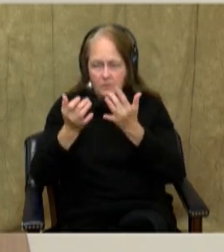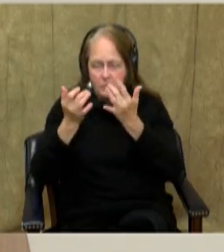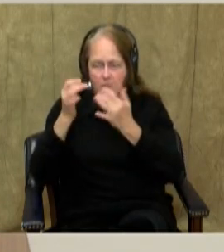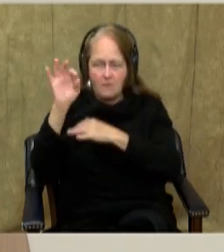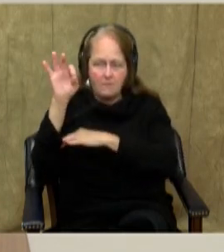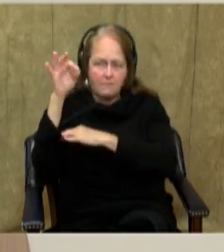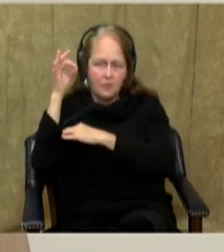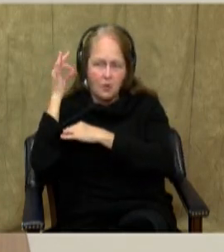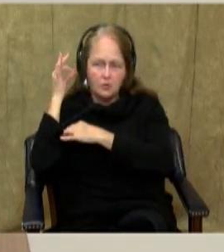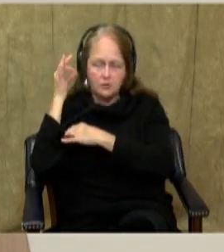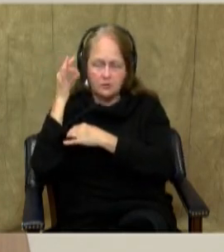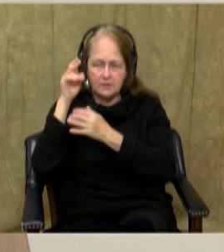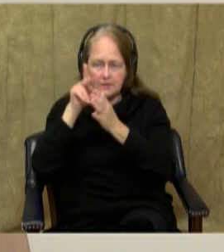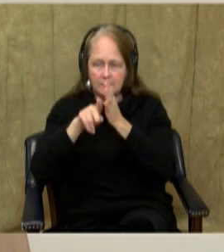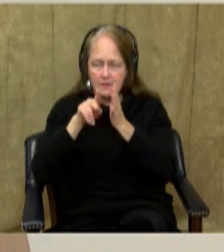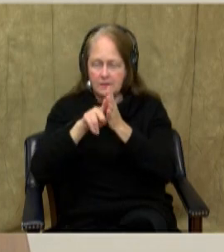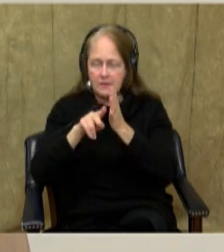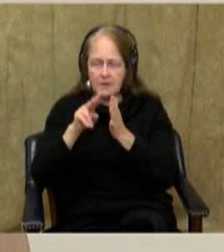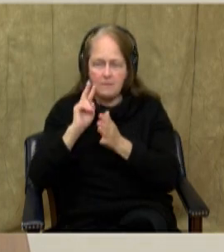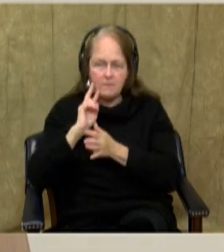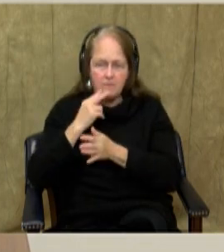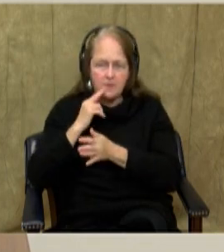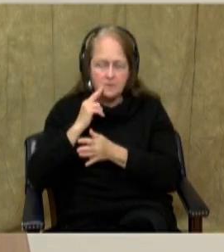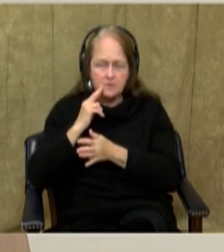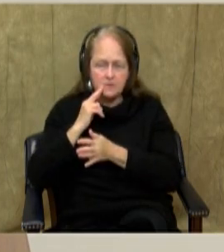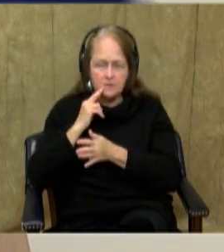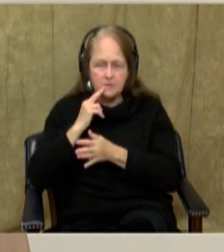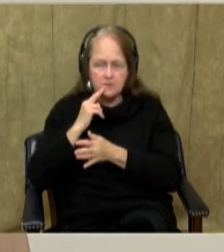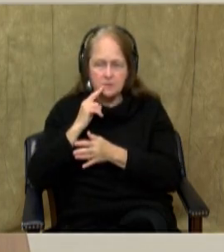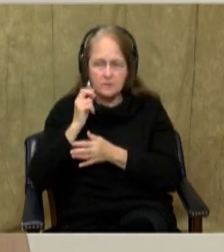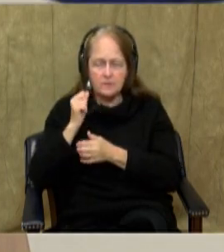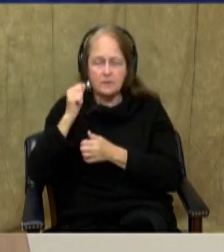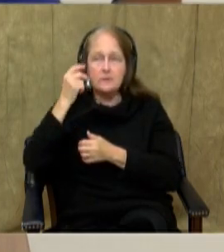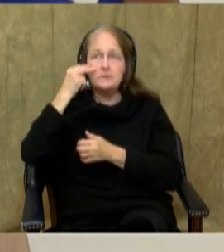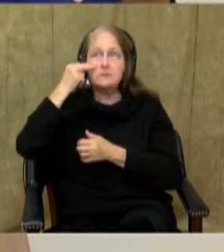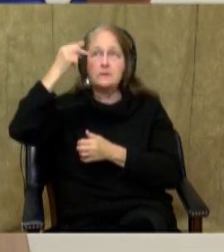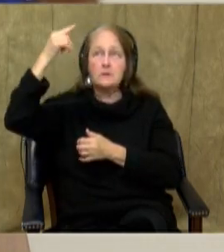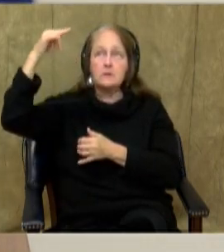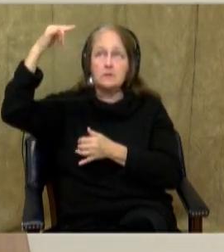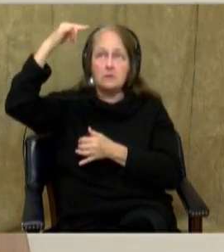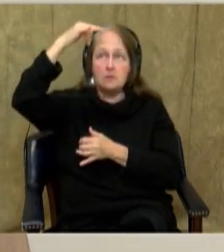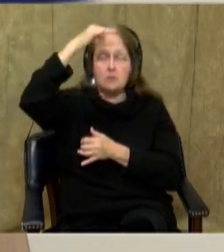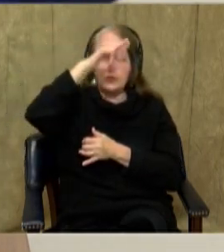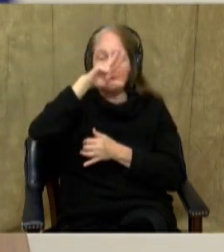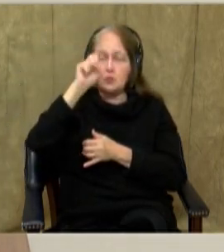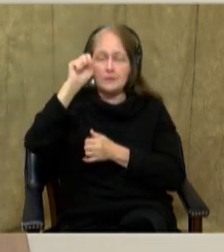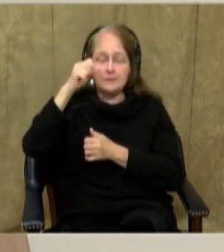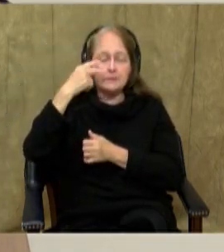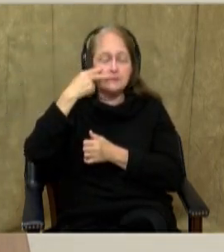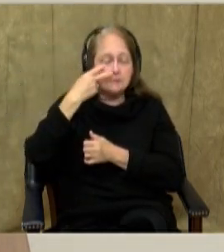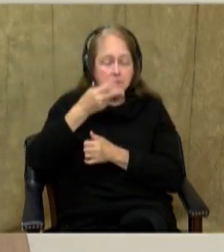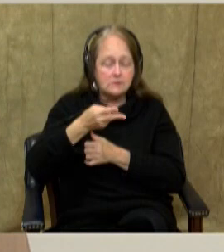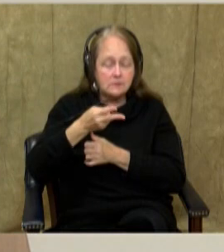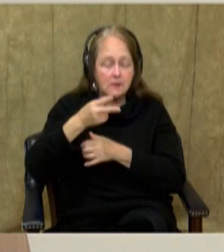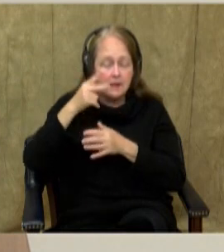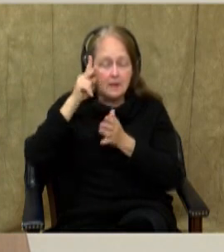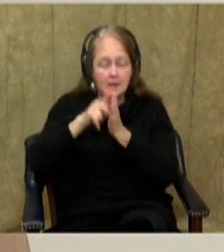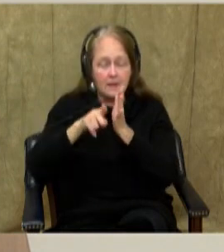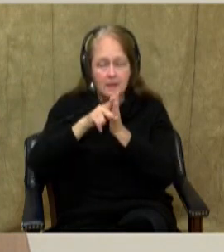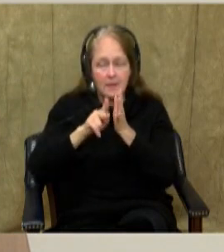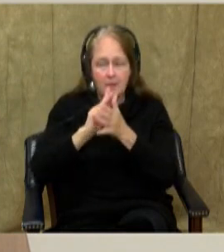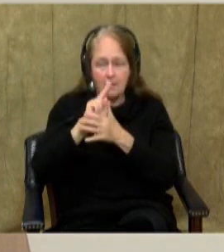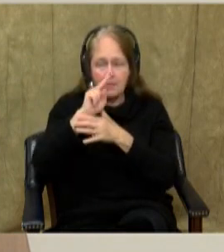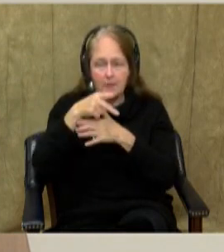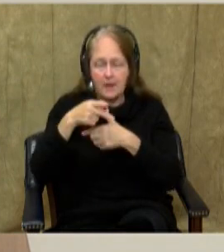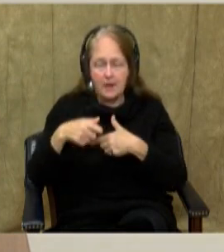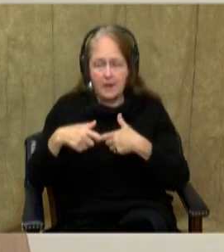forests and they killed vegetation to increase visibility from the air. So they killed all this plant life because